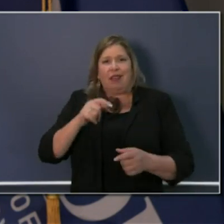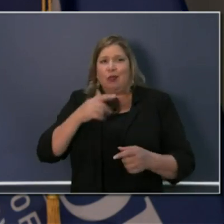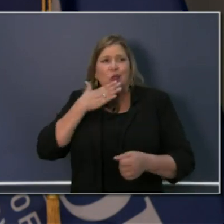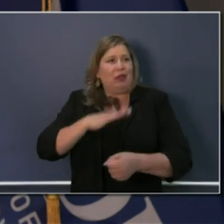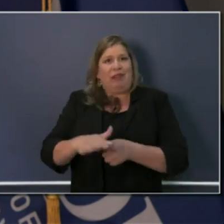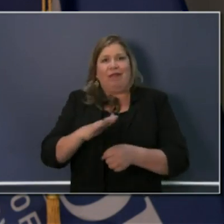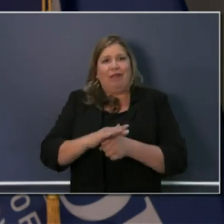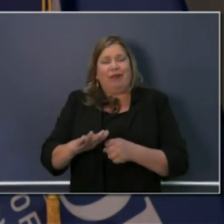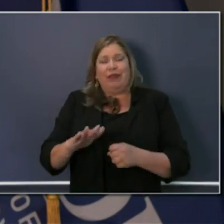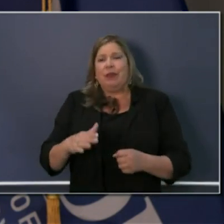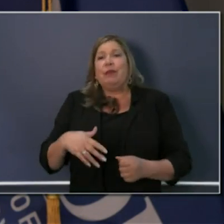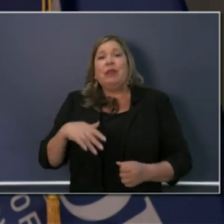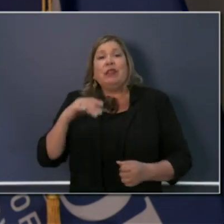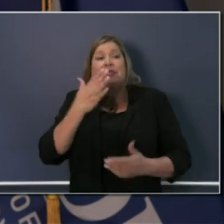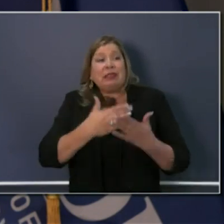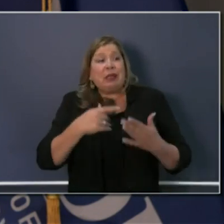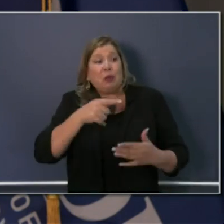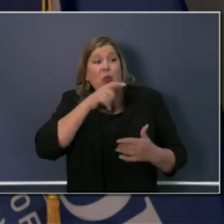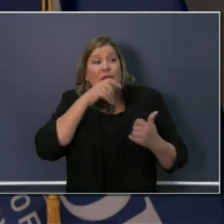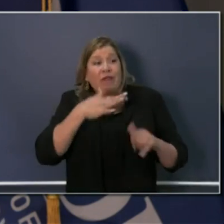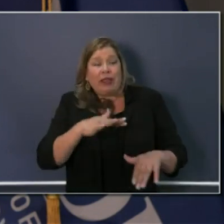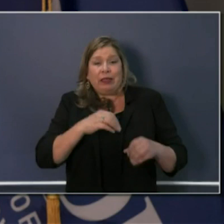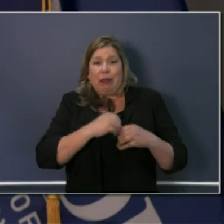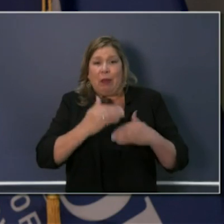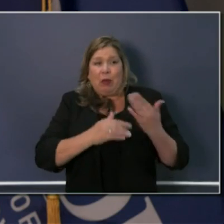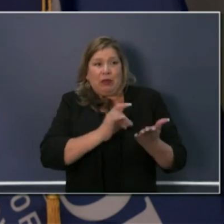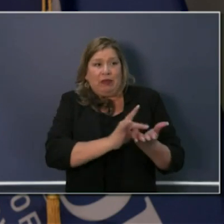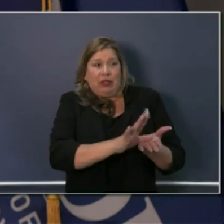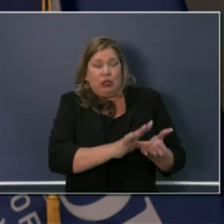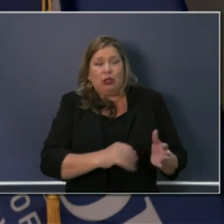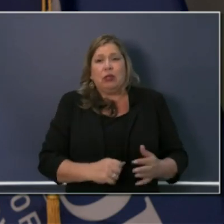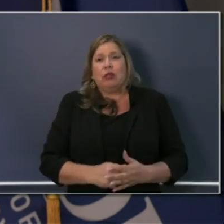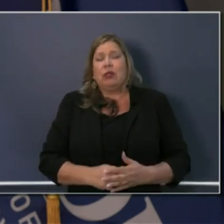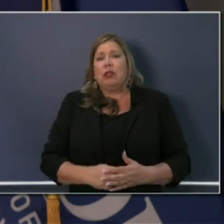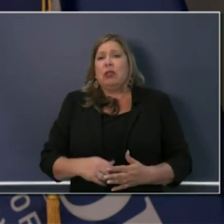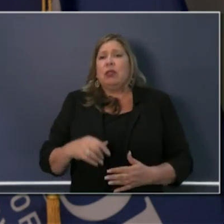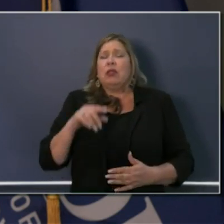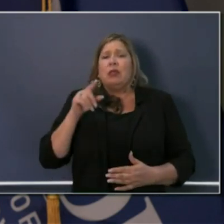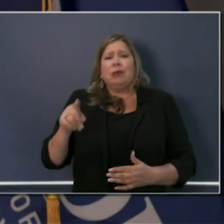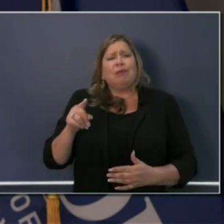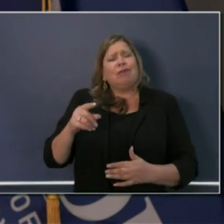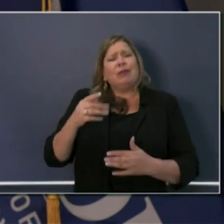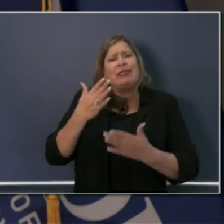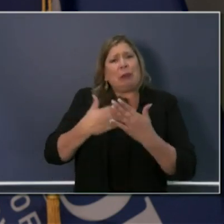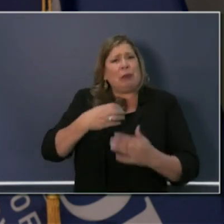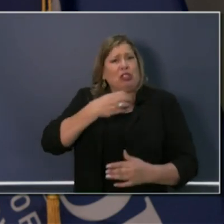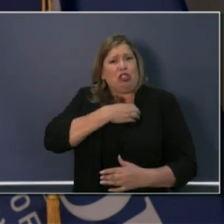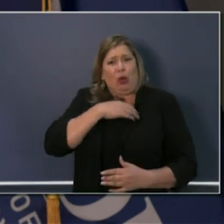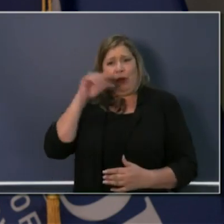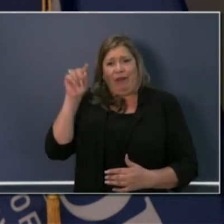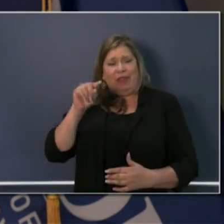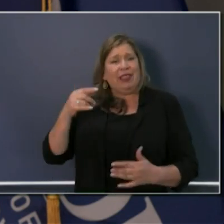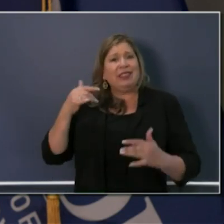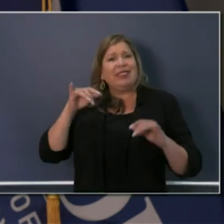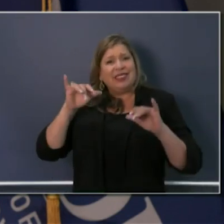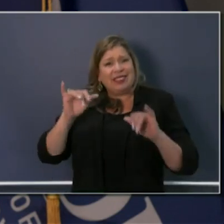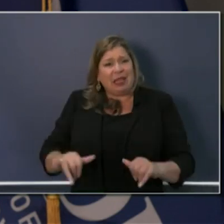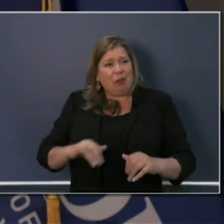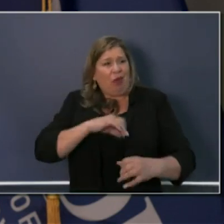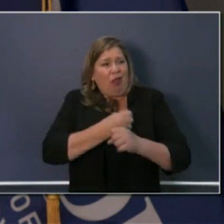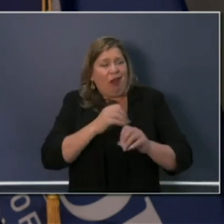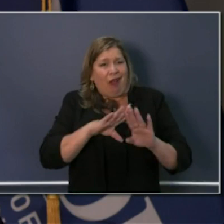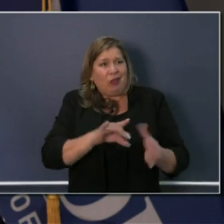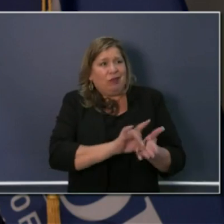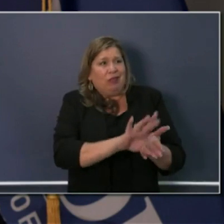Sheriff, County Sheriff, is still performing lockouts as of Friday. I was wondering if you're planning on revisiting the